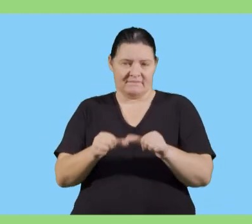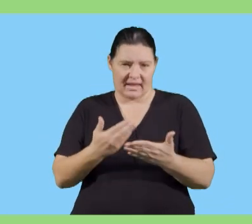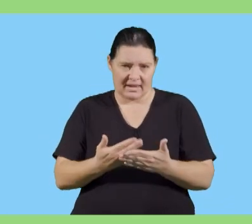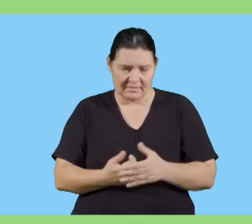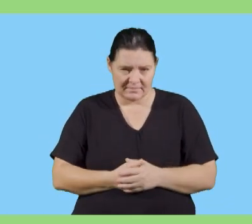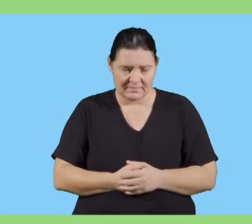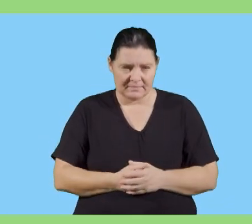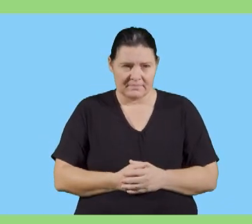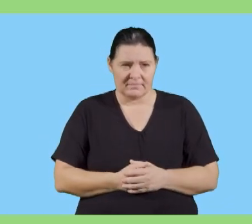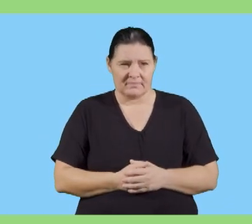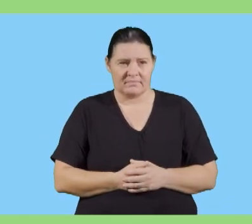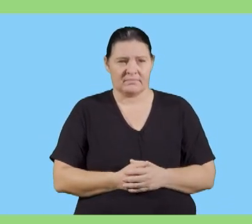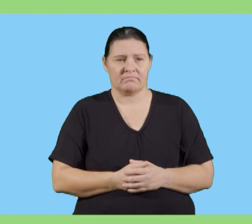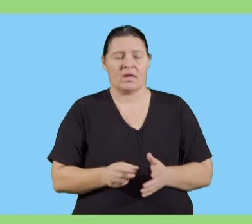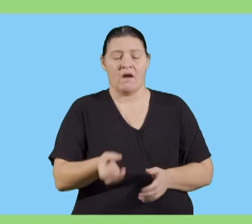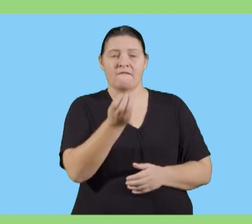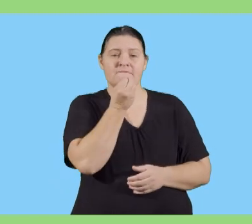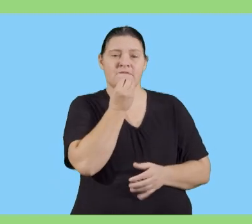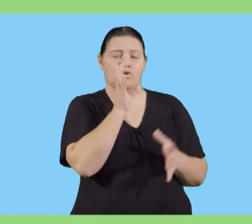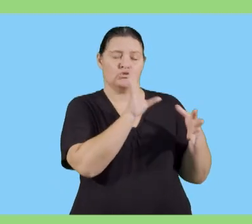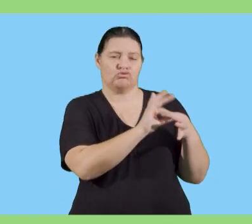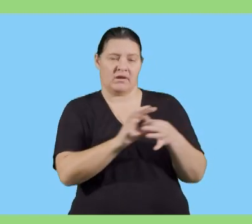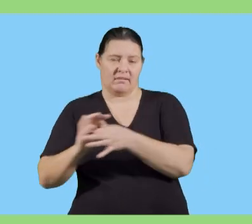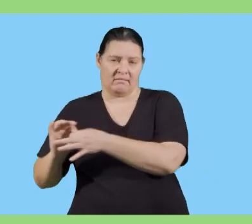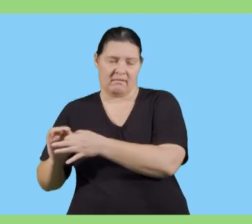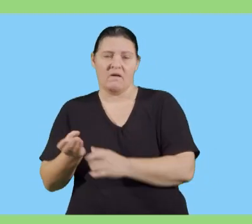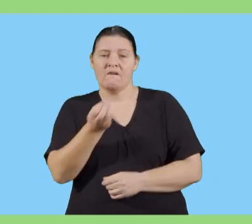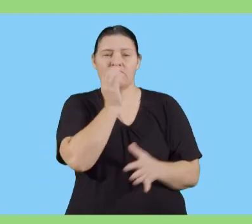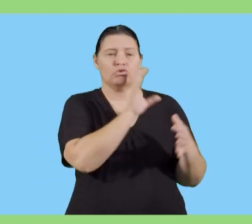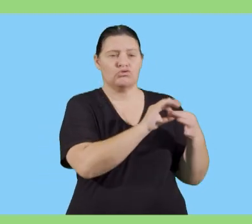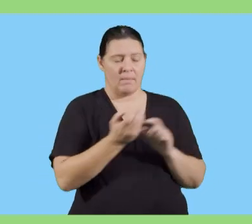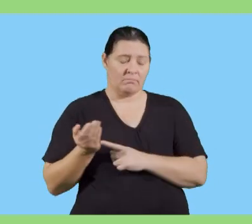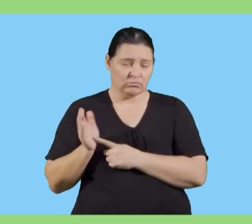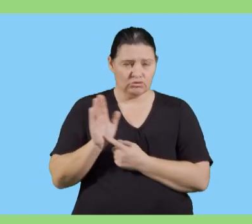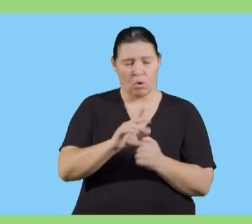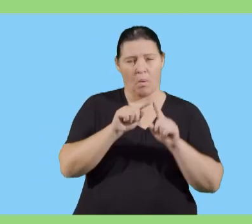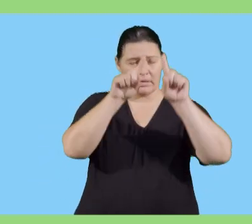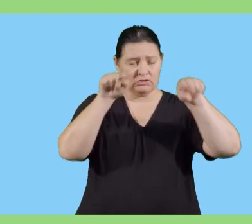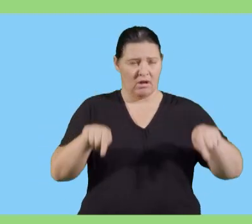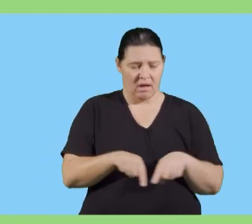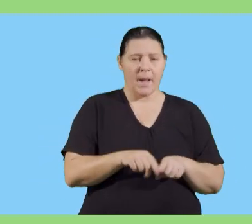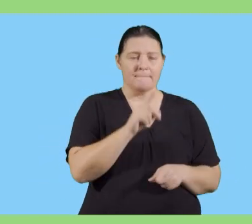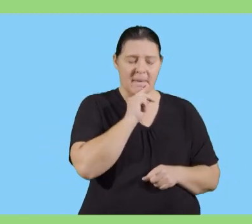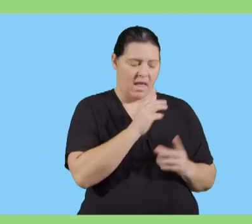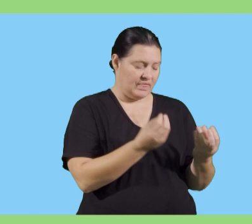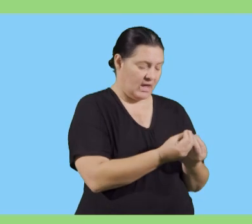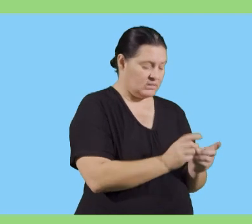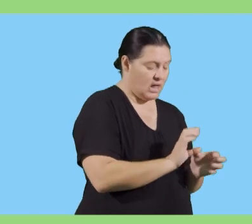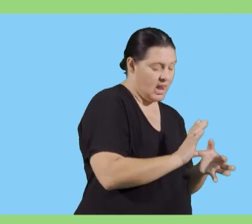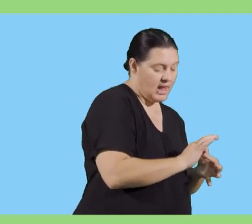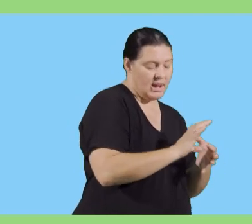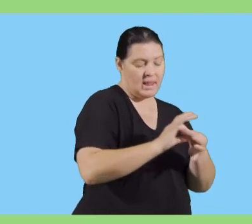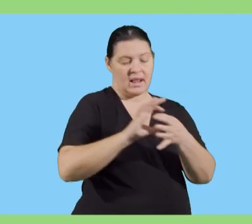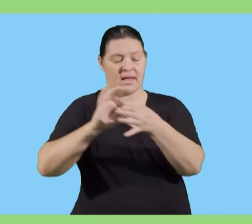chain. A food chain is a diagram that is showing a series of organisms linked together to show which one